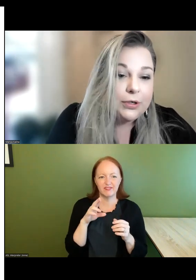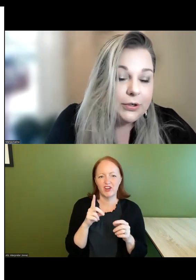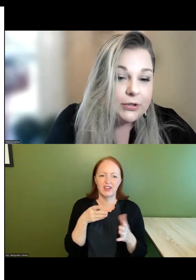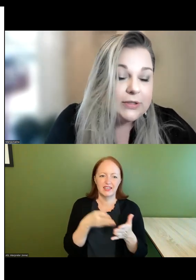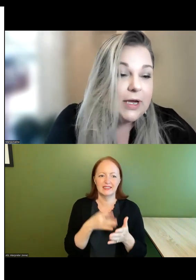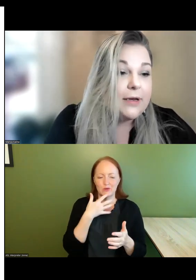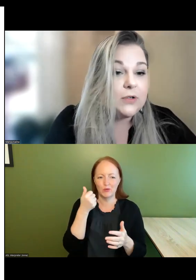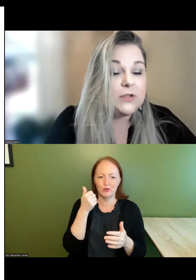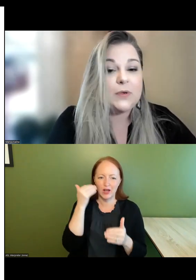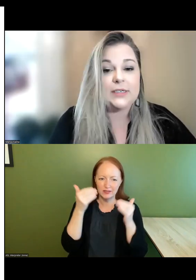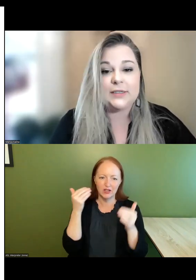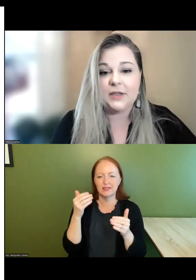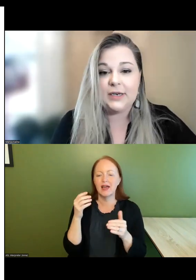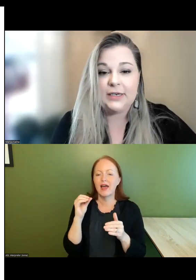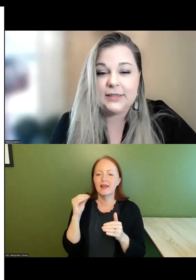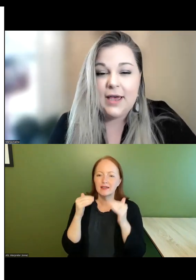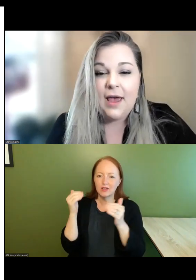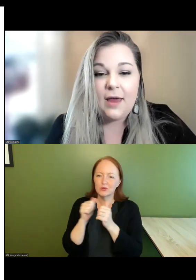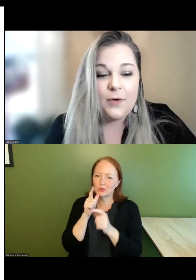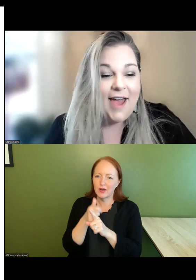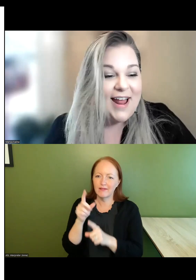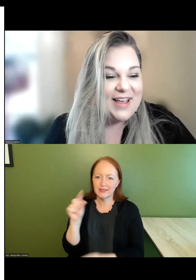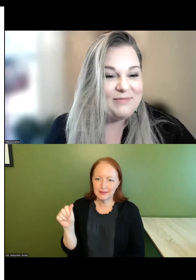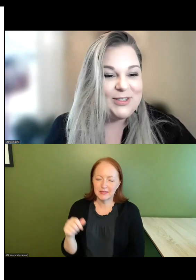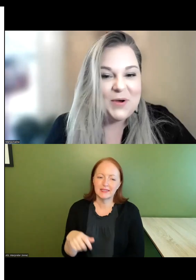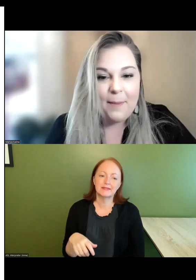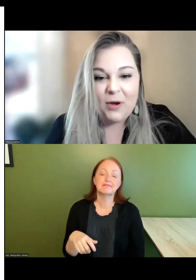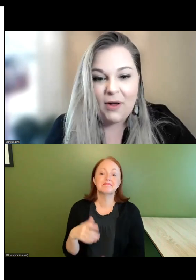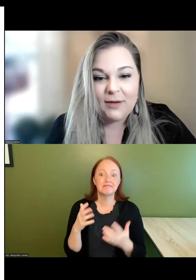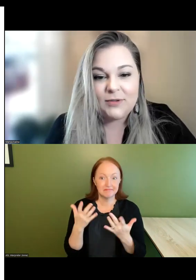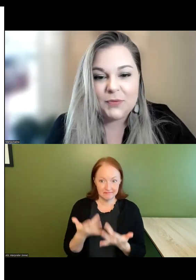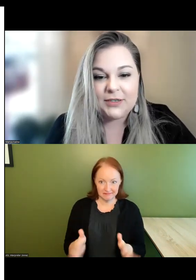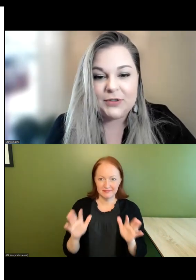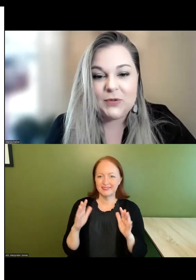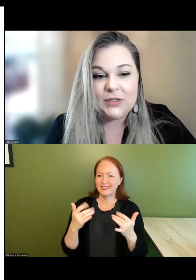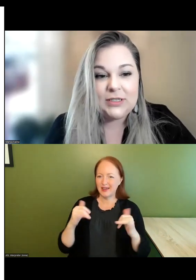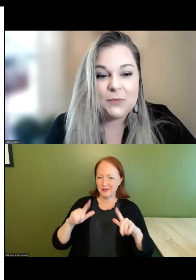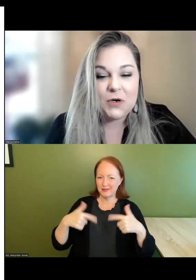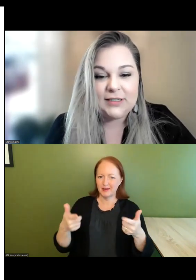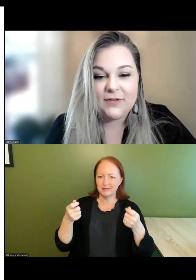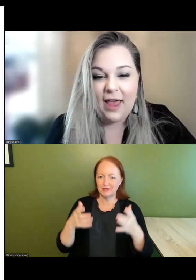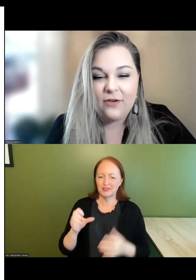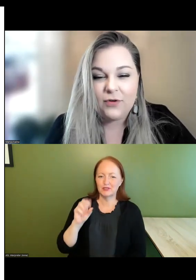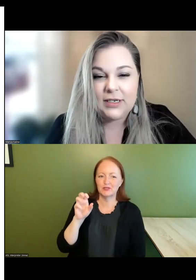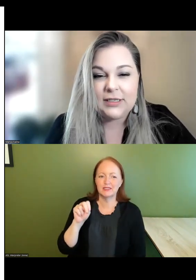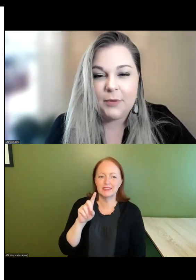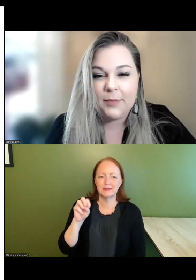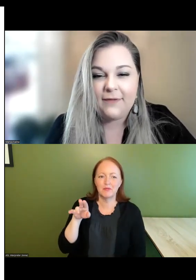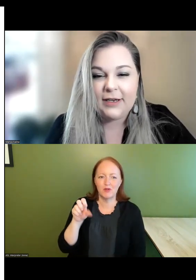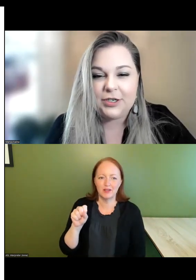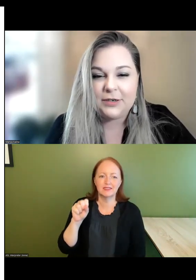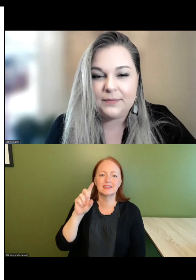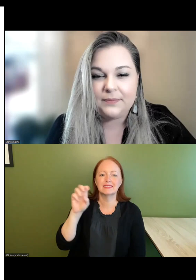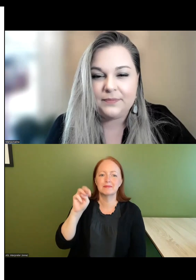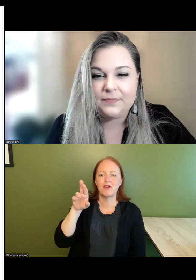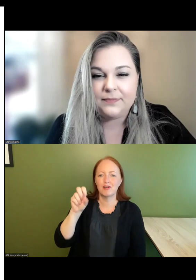against older adults and adults with disabilities. And with that, I am so happy to welcome Director Susan DeMorris of the California Department